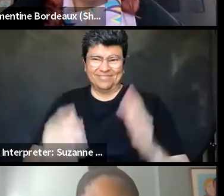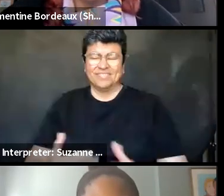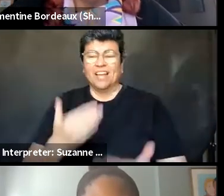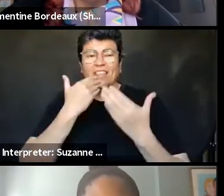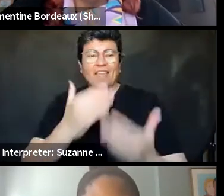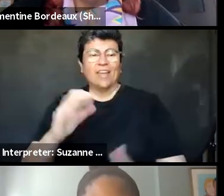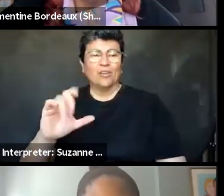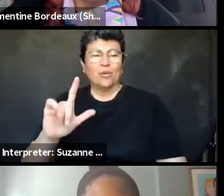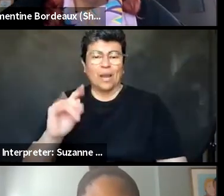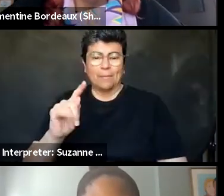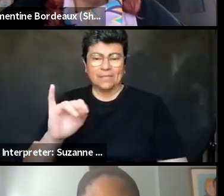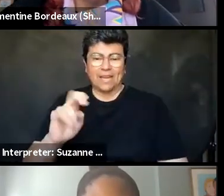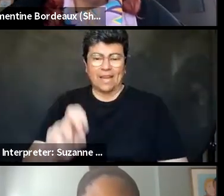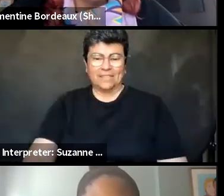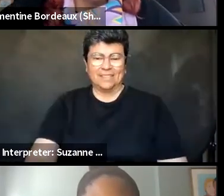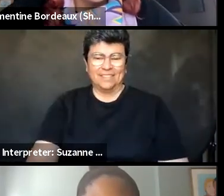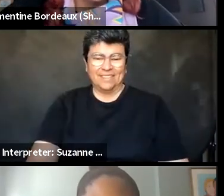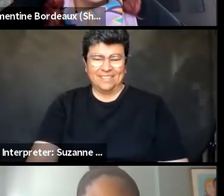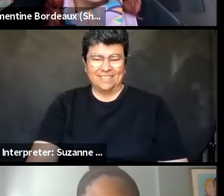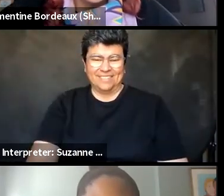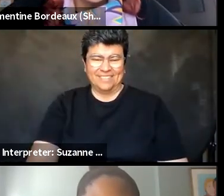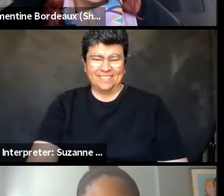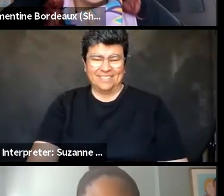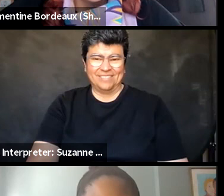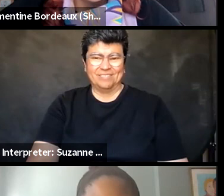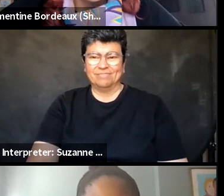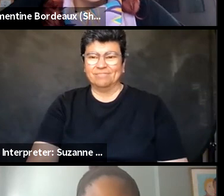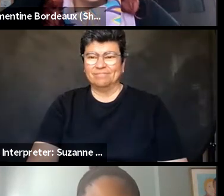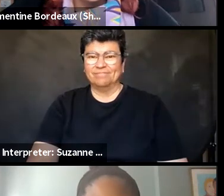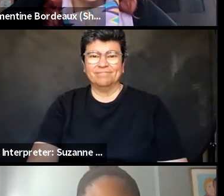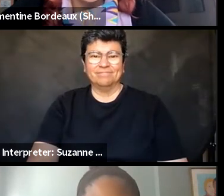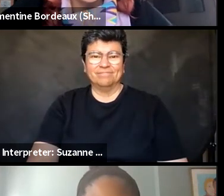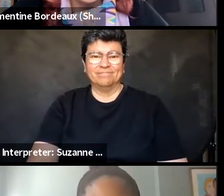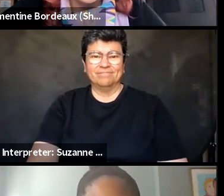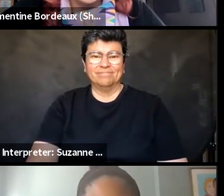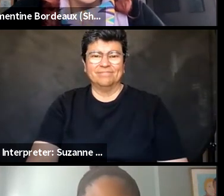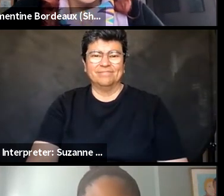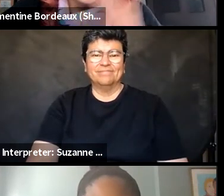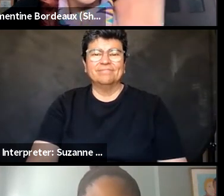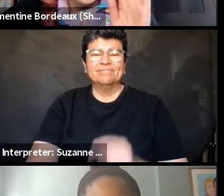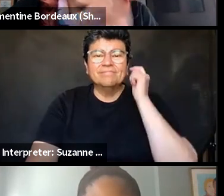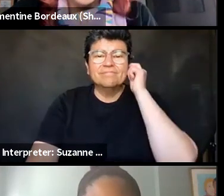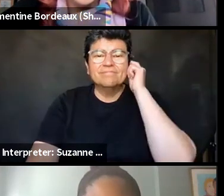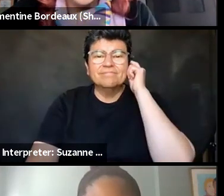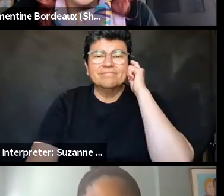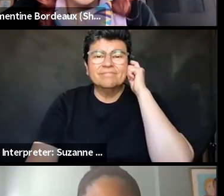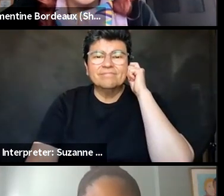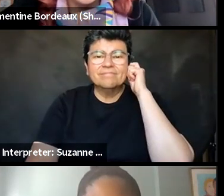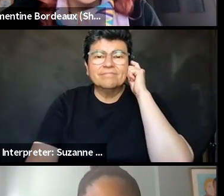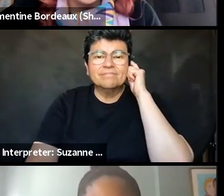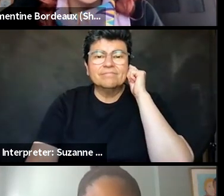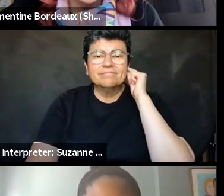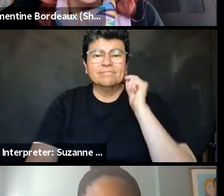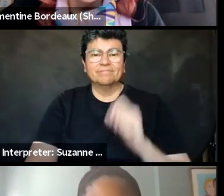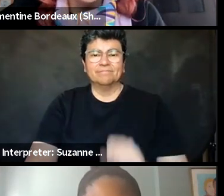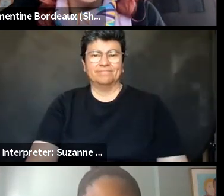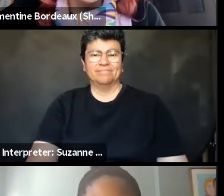Thank you, Clementine. I'm like, why can't you just let my edges be out? I can if you want me to. I mean, what